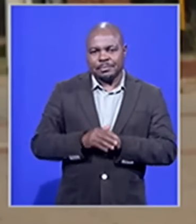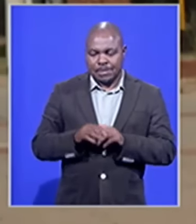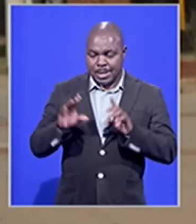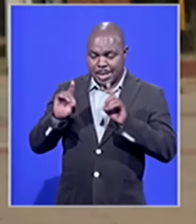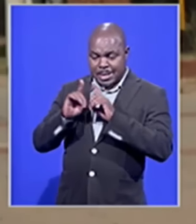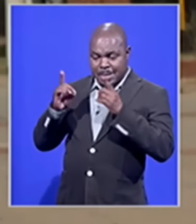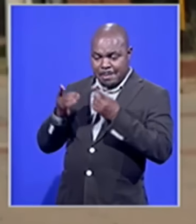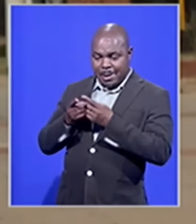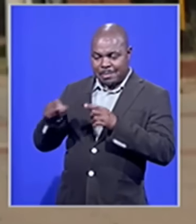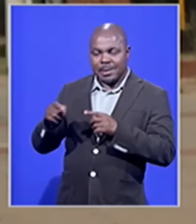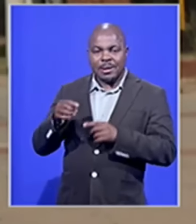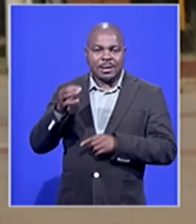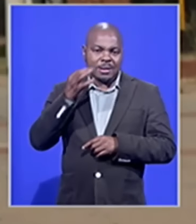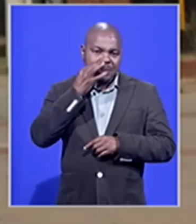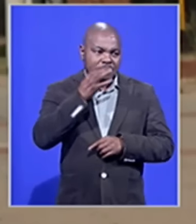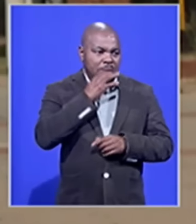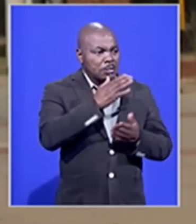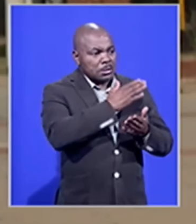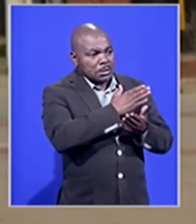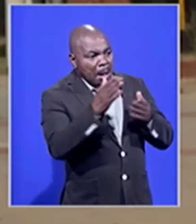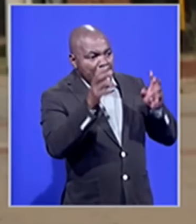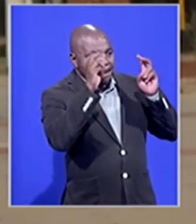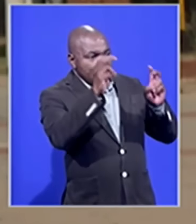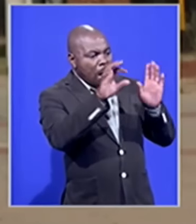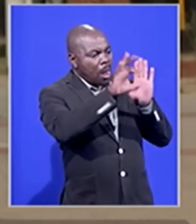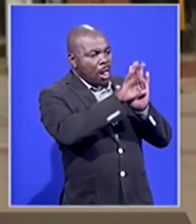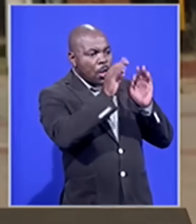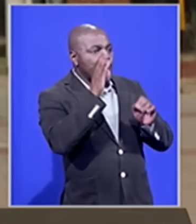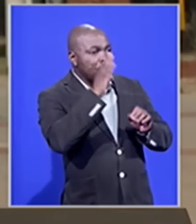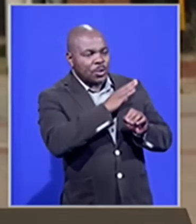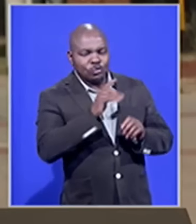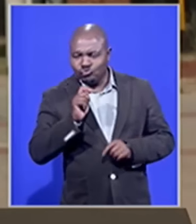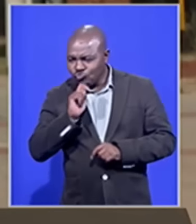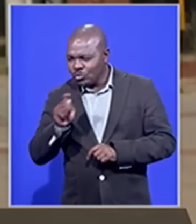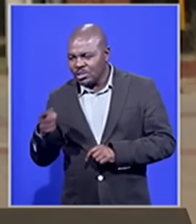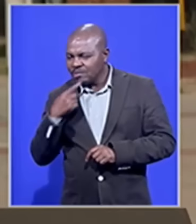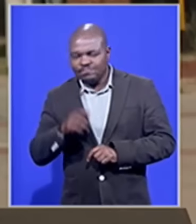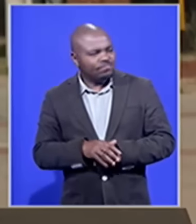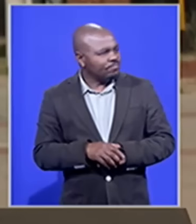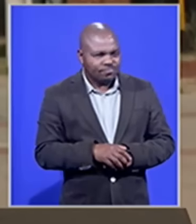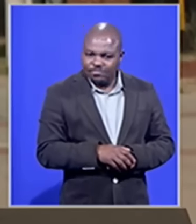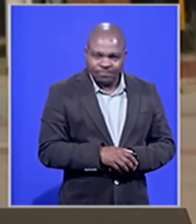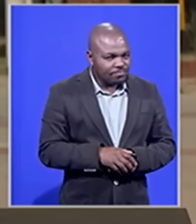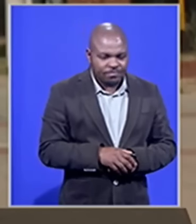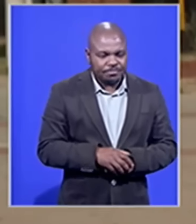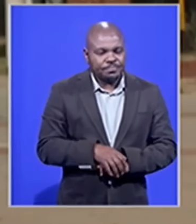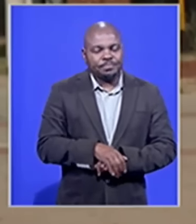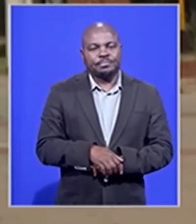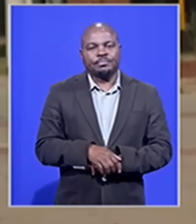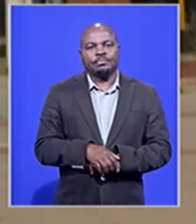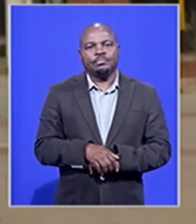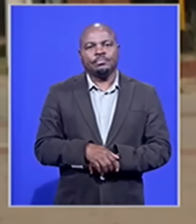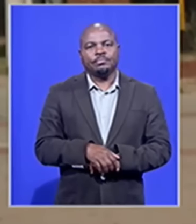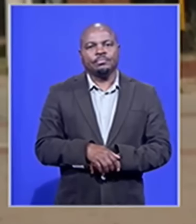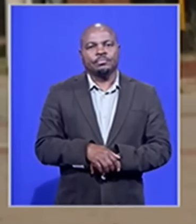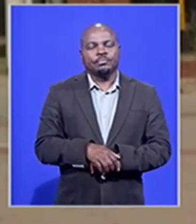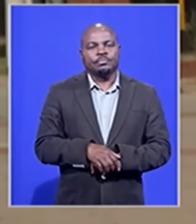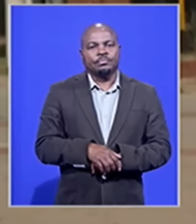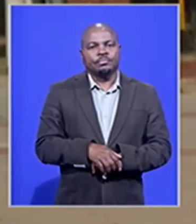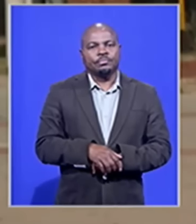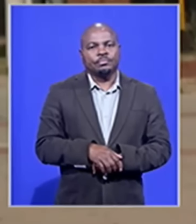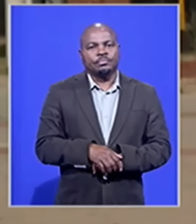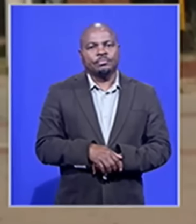tsa gore dibese dingwe ga dina makwalo a maleba gore di simolole go dira. Ke Thabiso Moss wa dikgang tsa